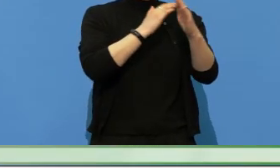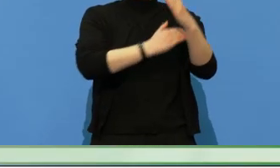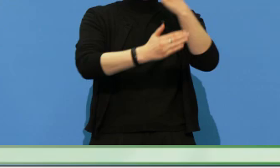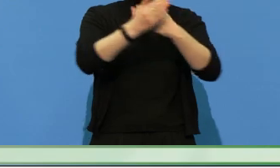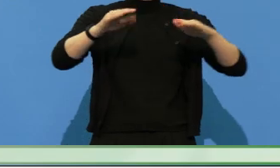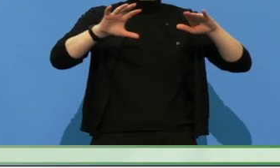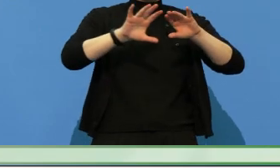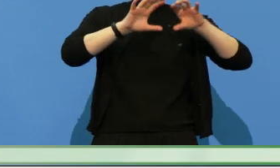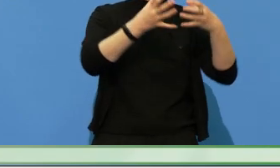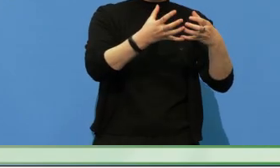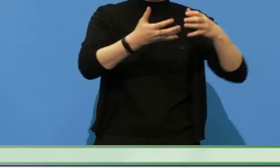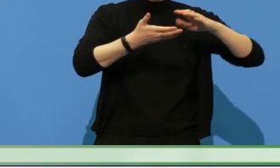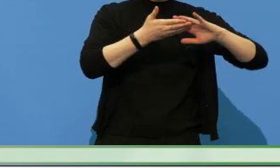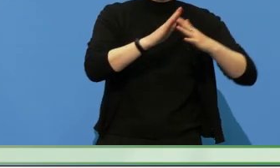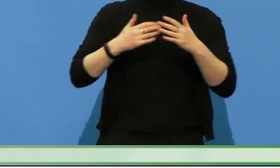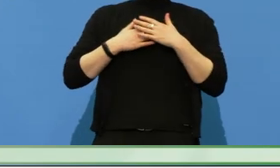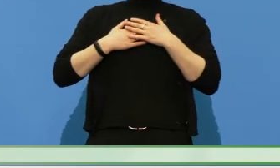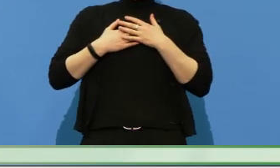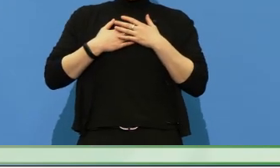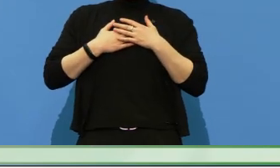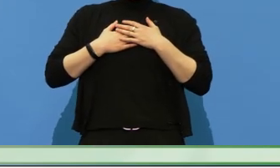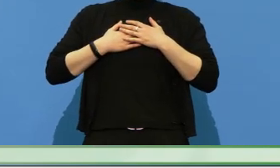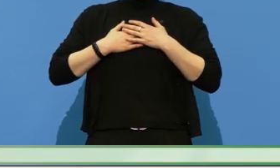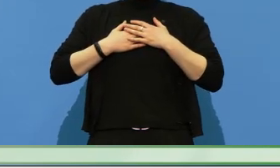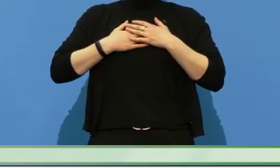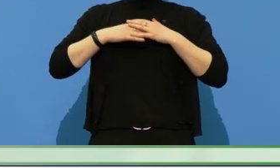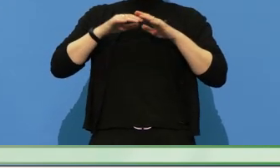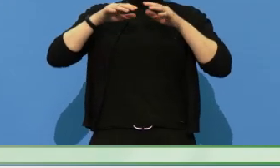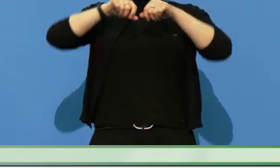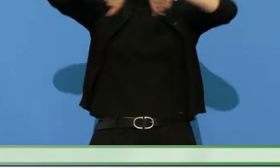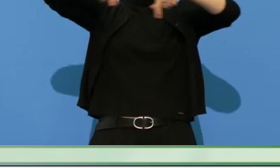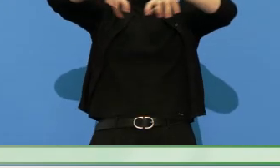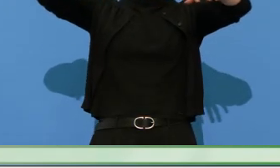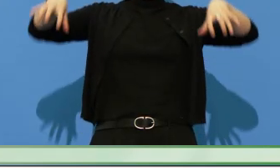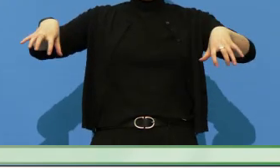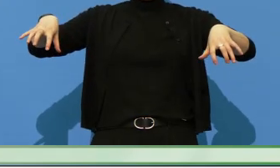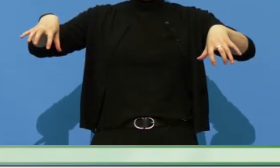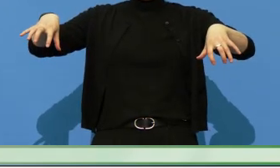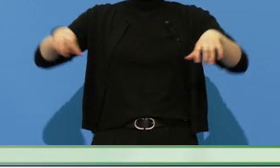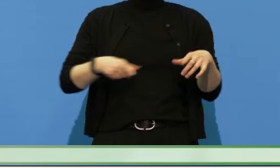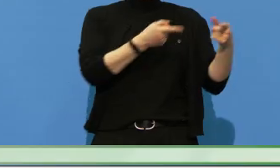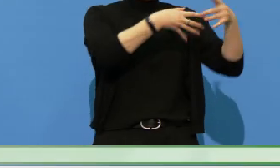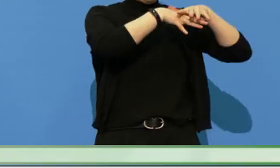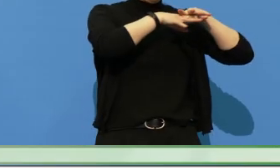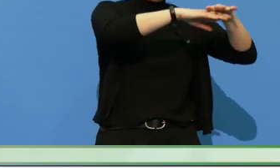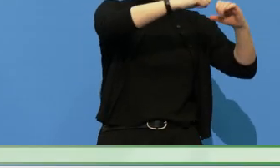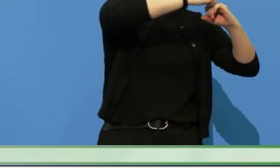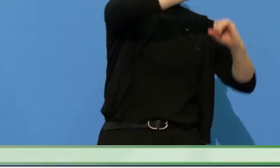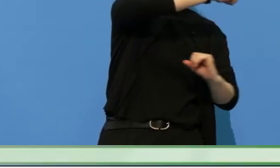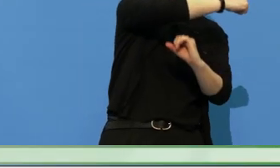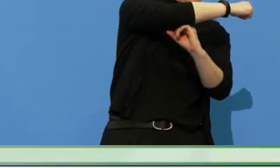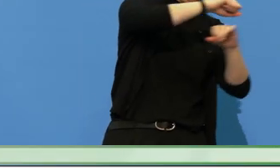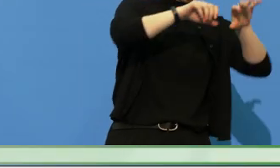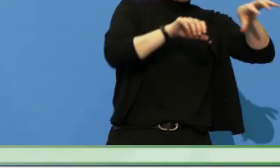organizations, like Integracja Foundation and the Friends of the Integracja Association. And the association is closer to the people with